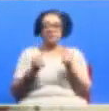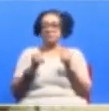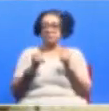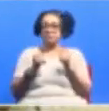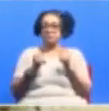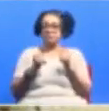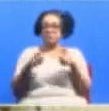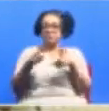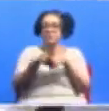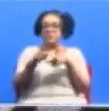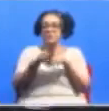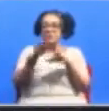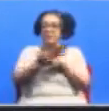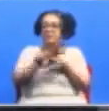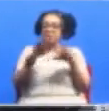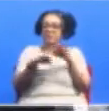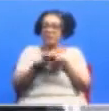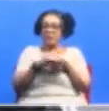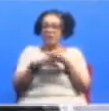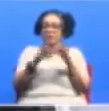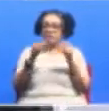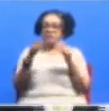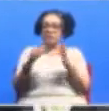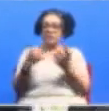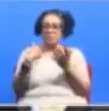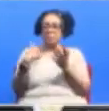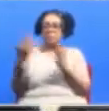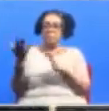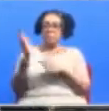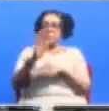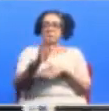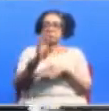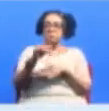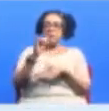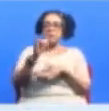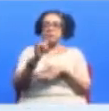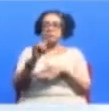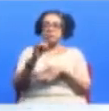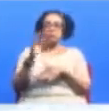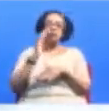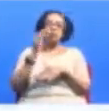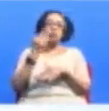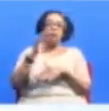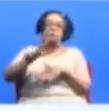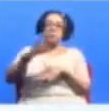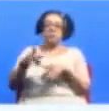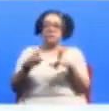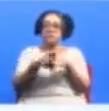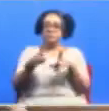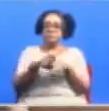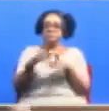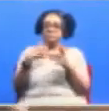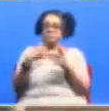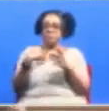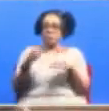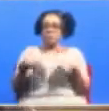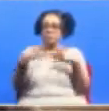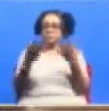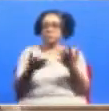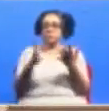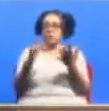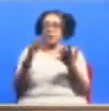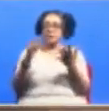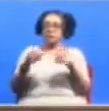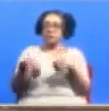return of livestock previously stolen by bandits in Isiolo County, Kindiki also issued a warning to chiefs and other security